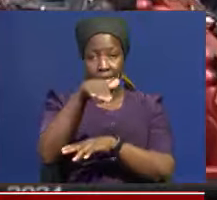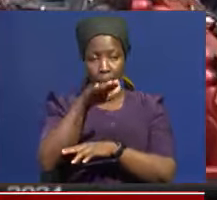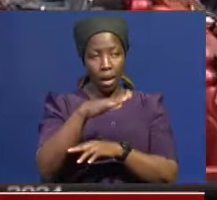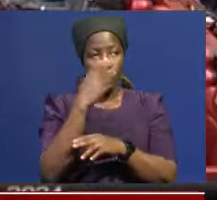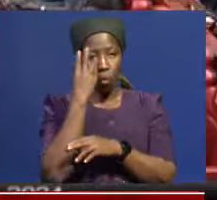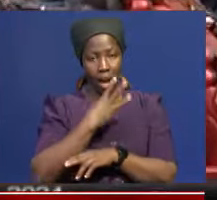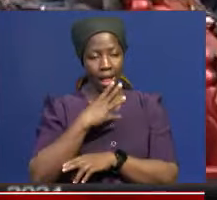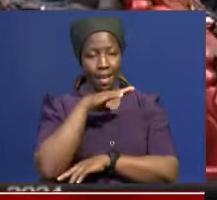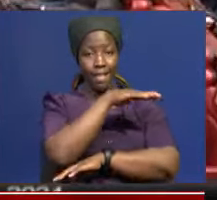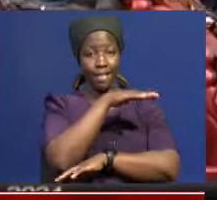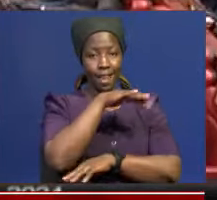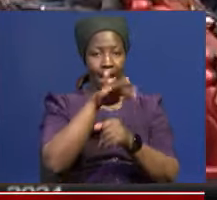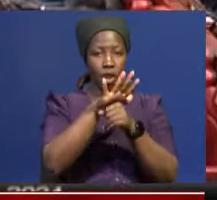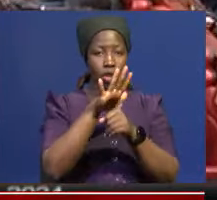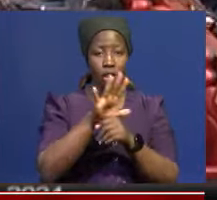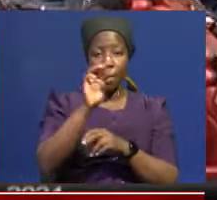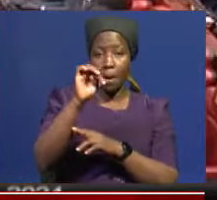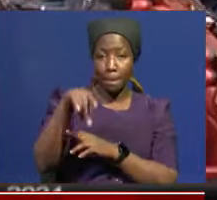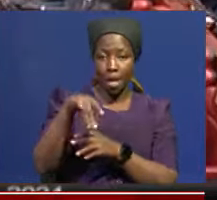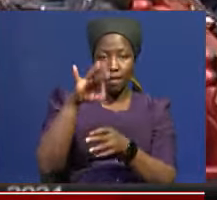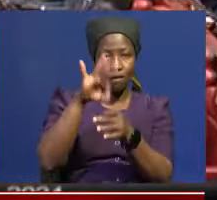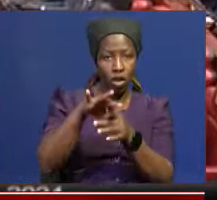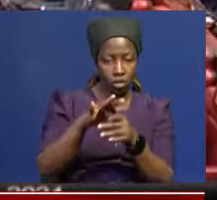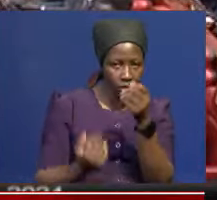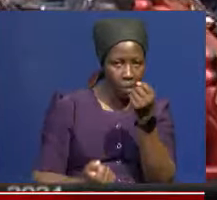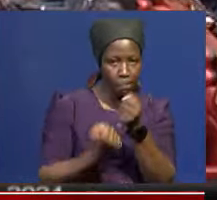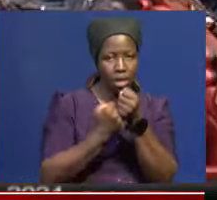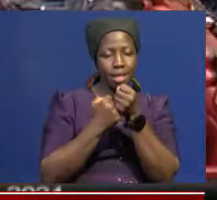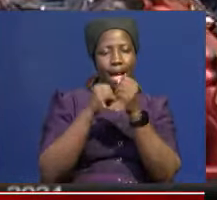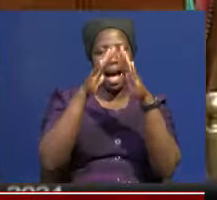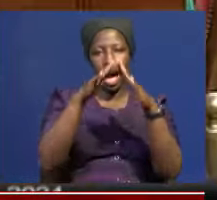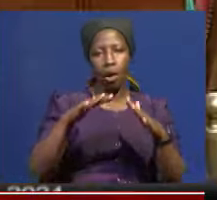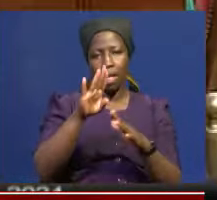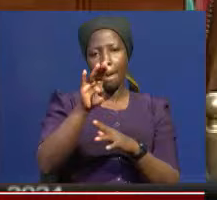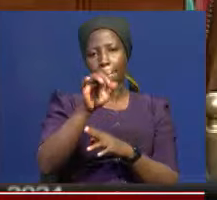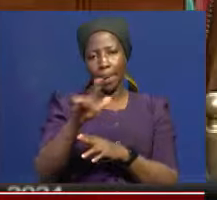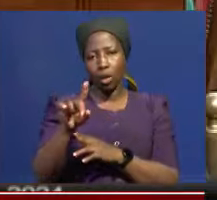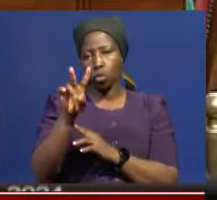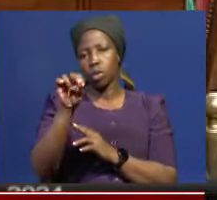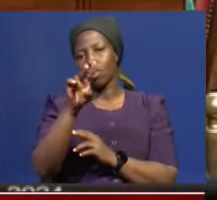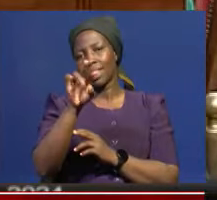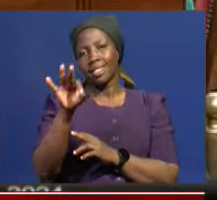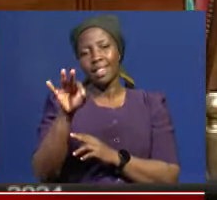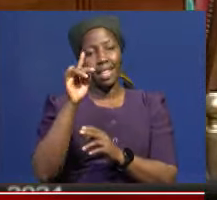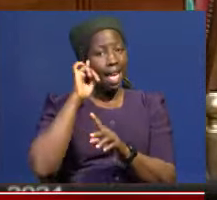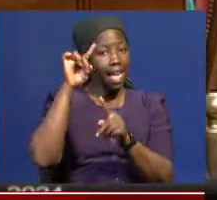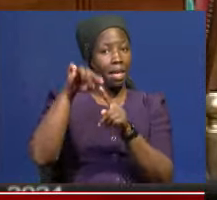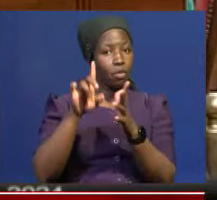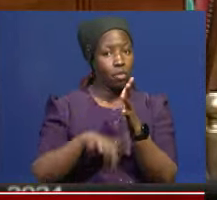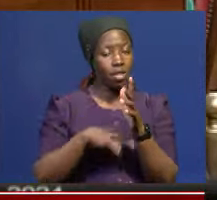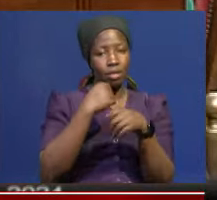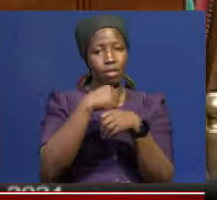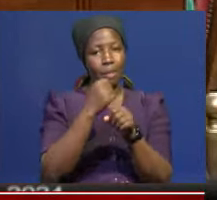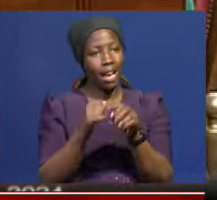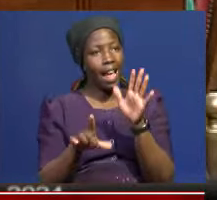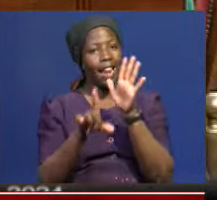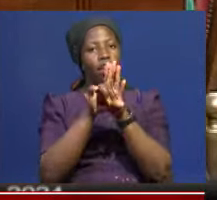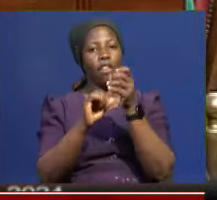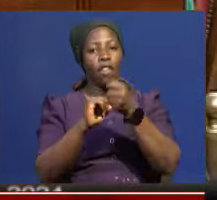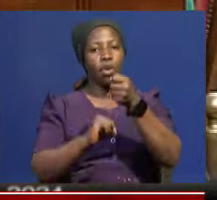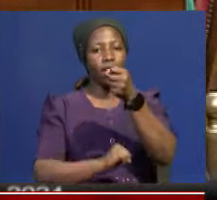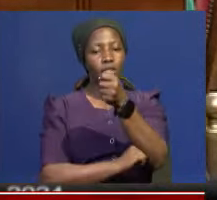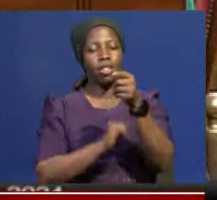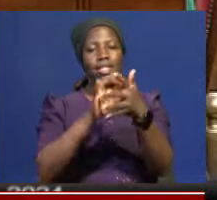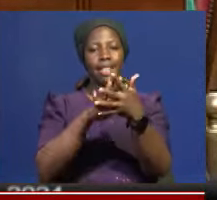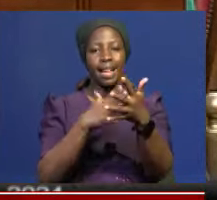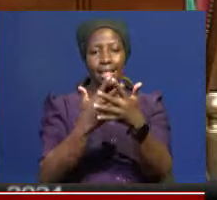Parliament voted to approve the Affordable Housing Bill of 2023. The bill that seeks to create legal foundation and structure for